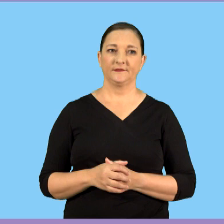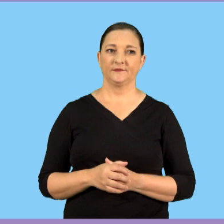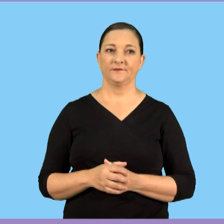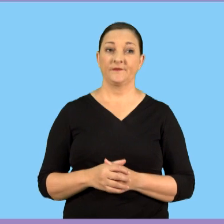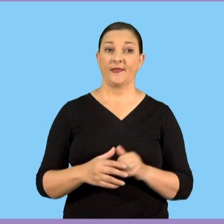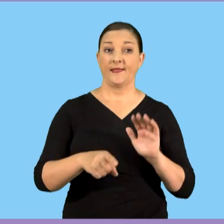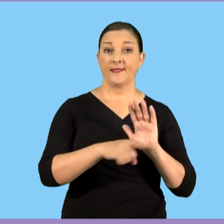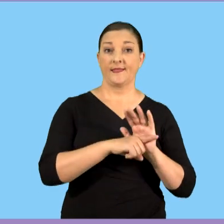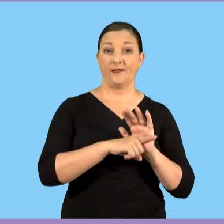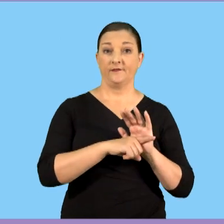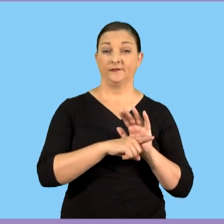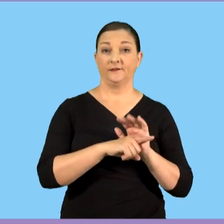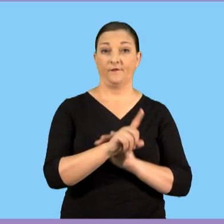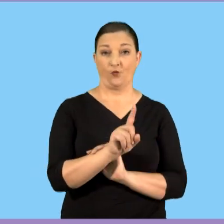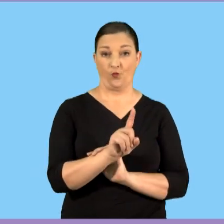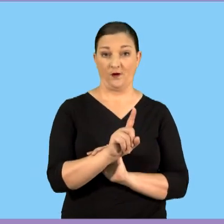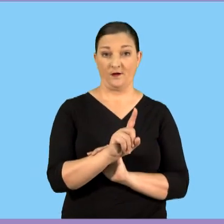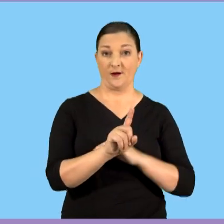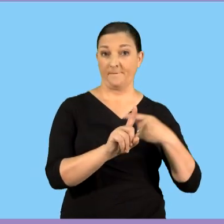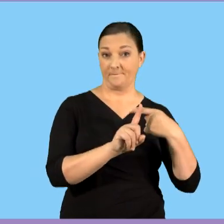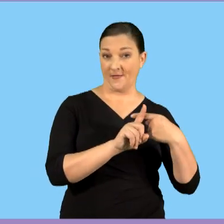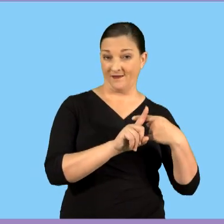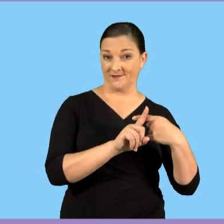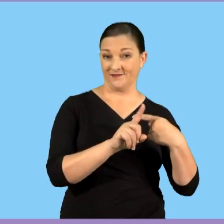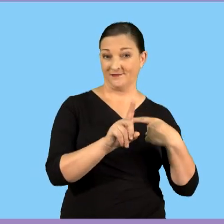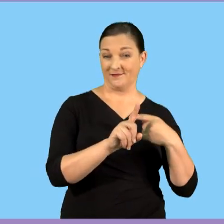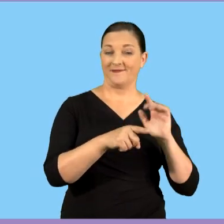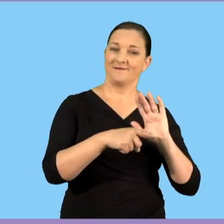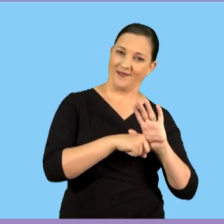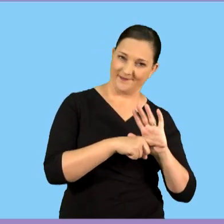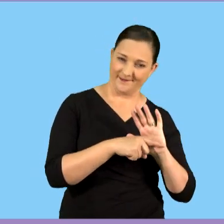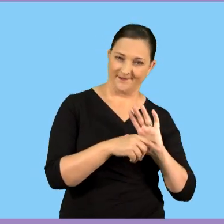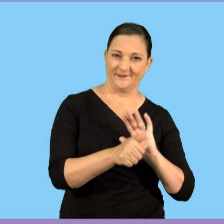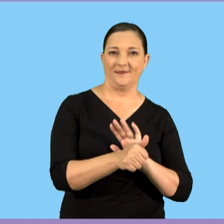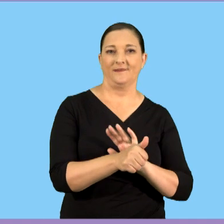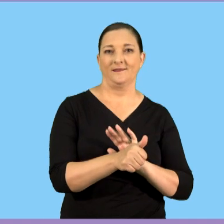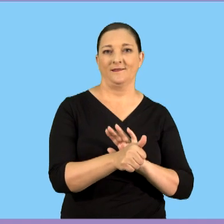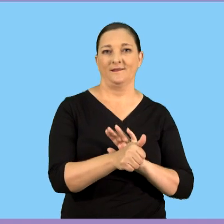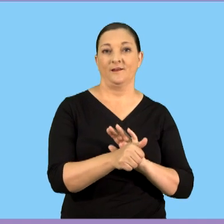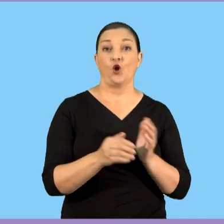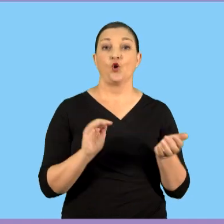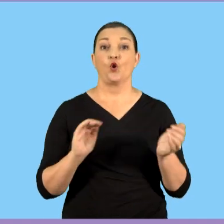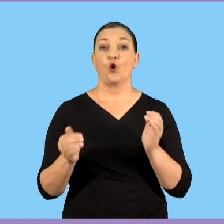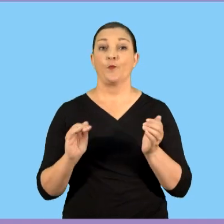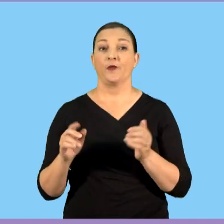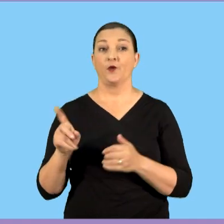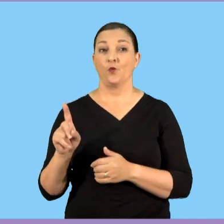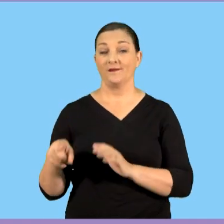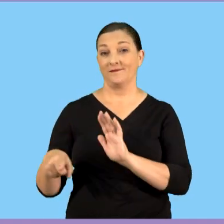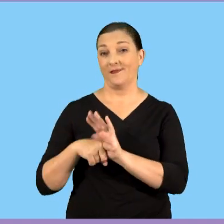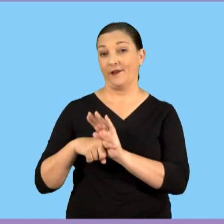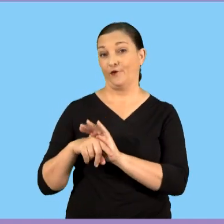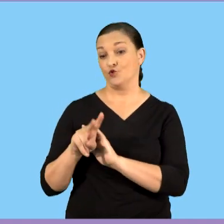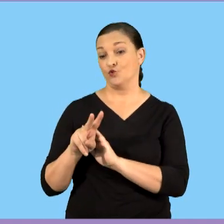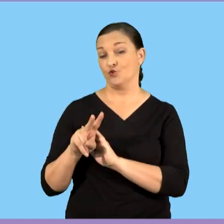Then we have -1 plus a -6. And we are comparing that to a -2 minus a